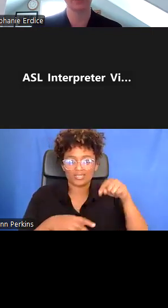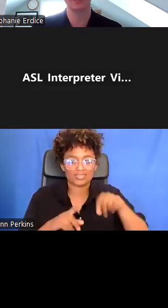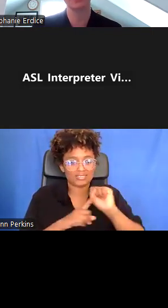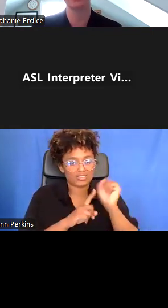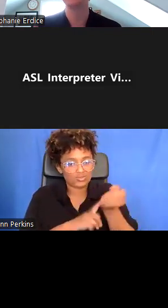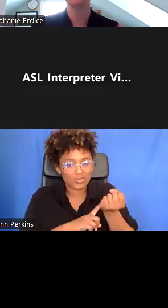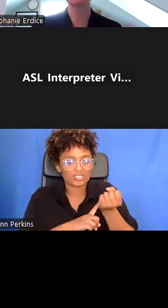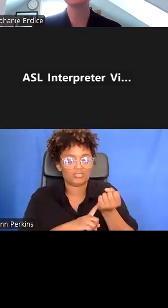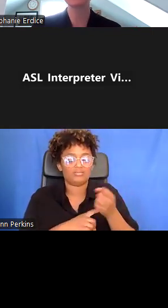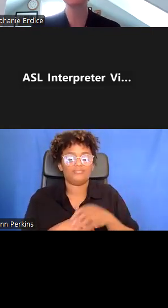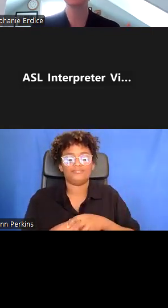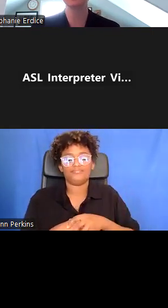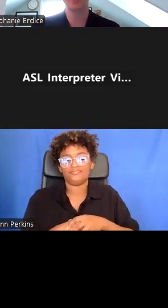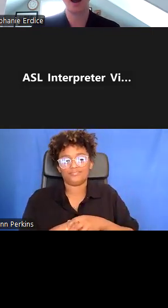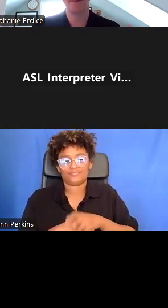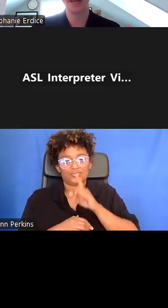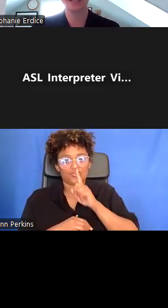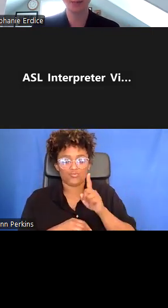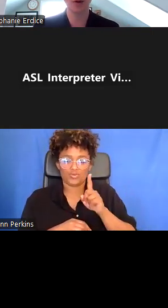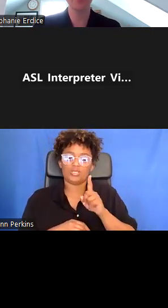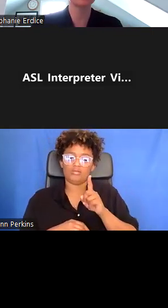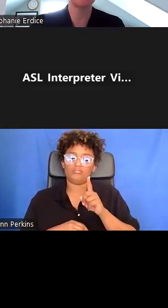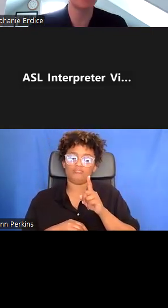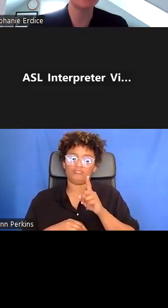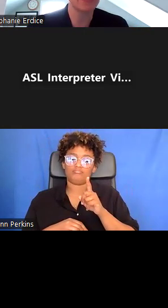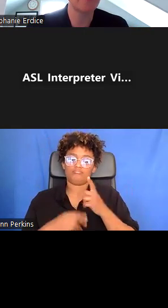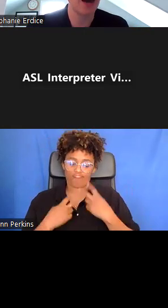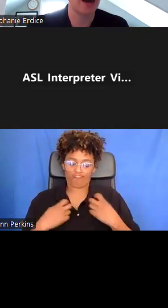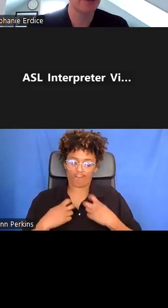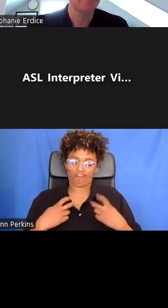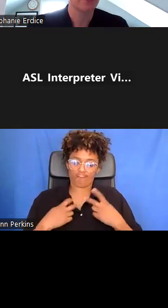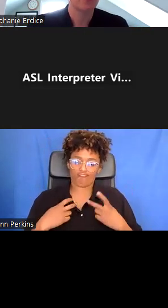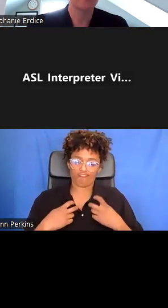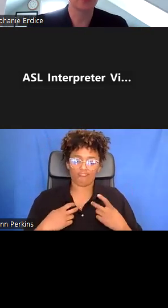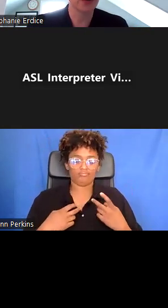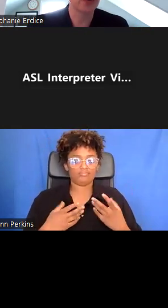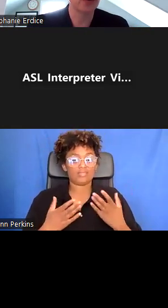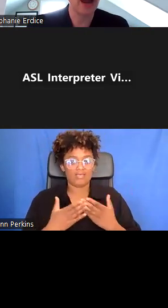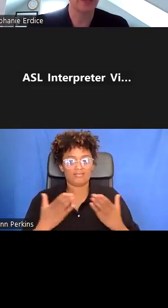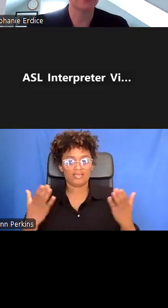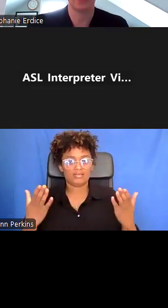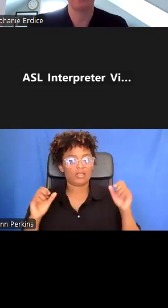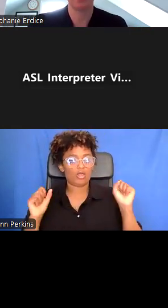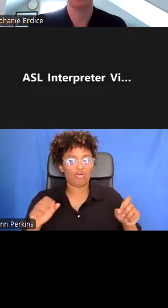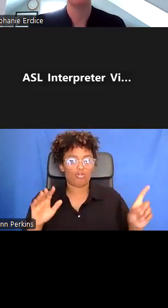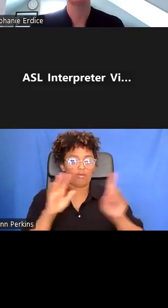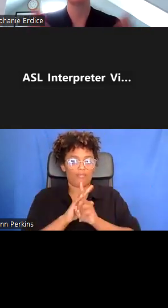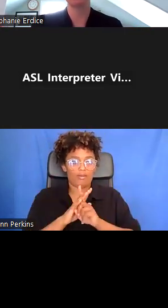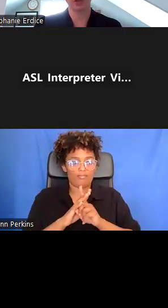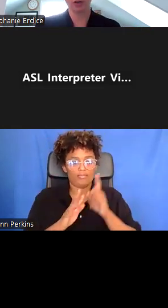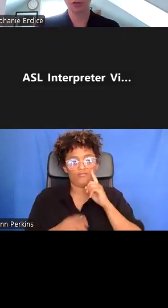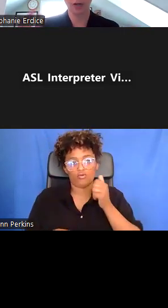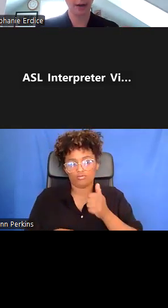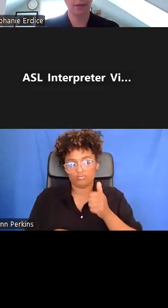them a 20% tip. So this is kind of a good example of things that might come up for you as an advocate